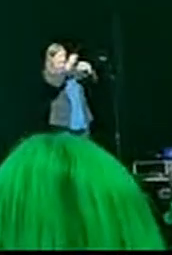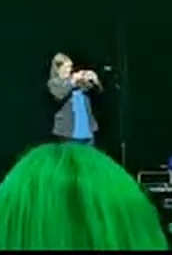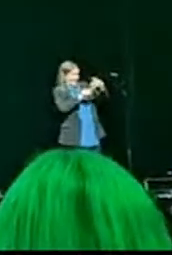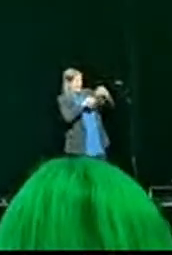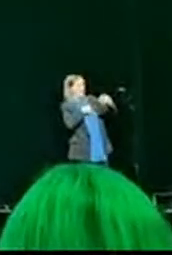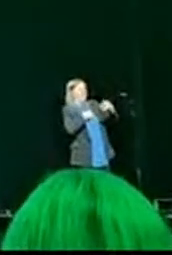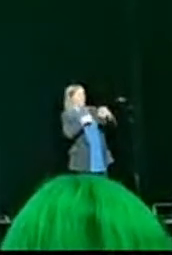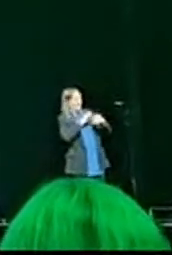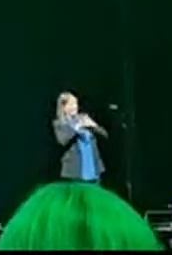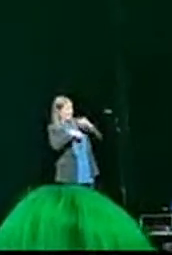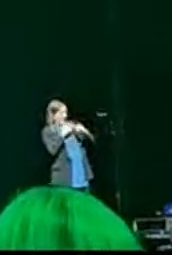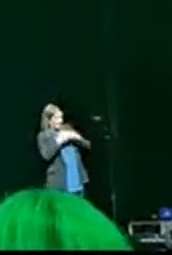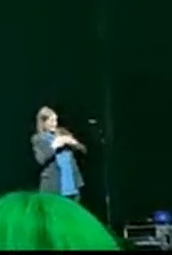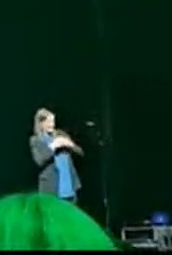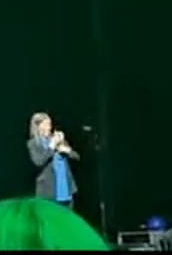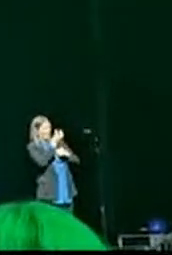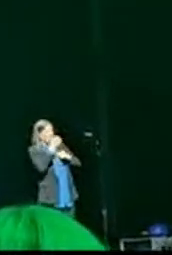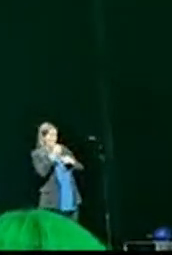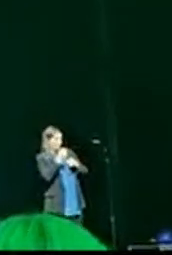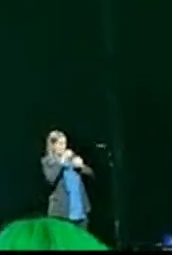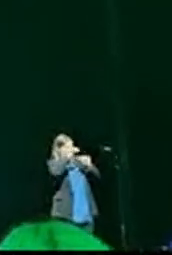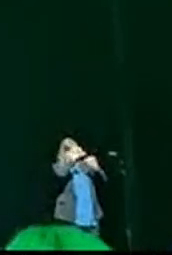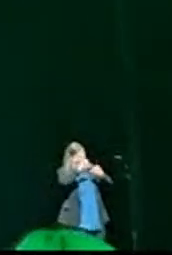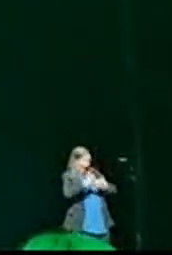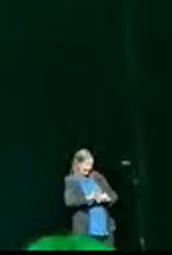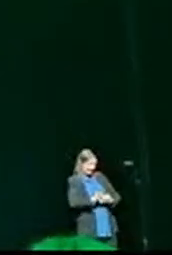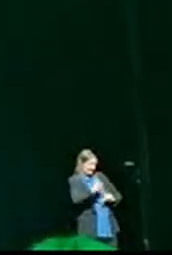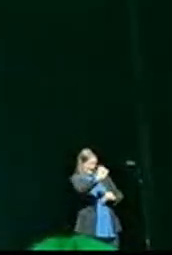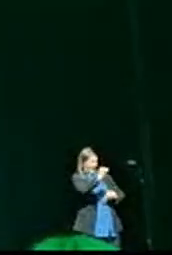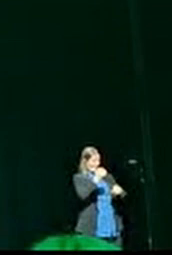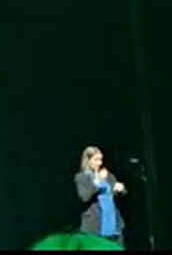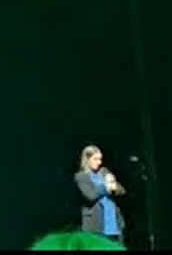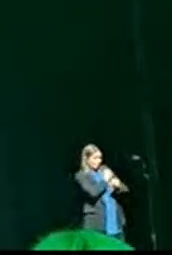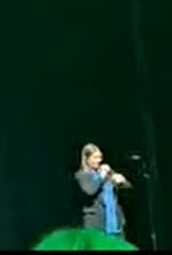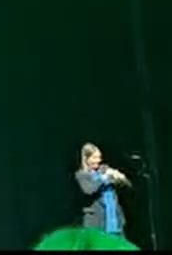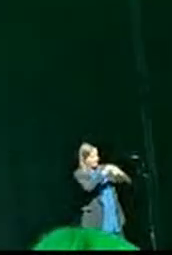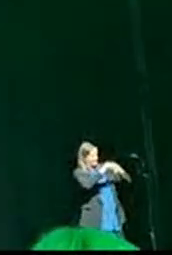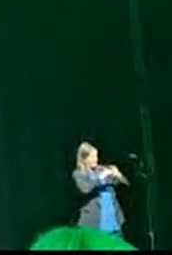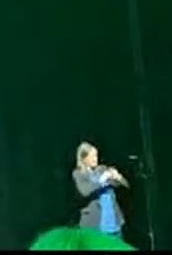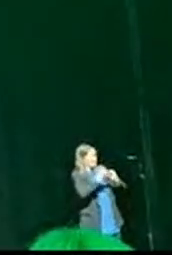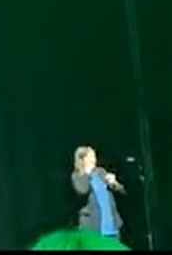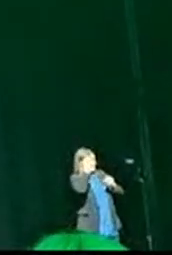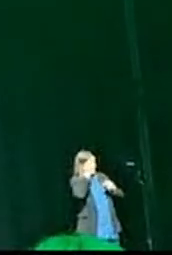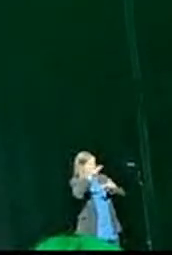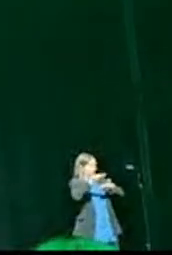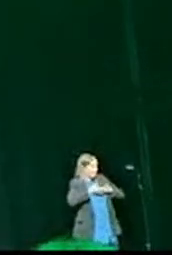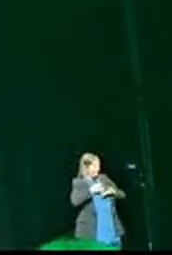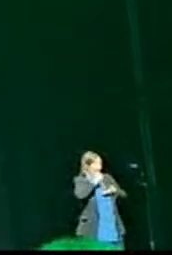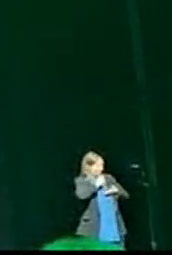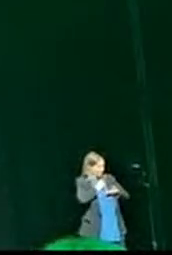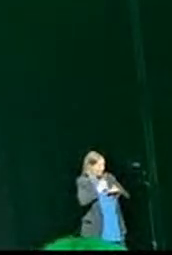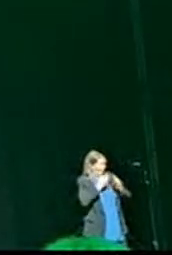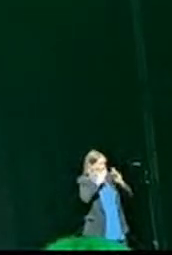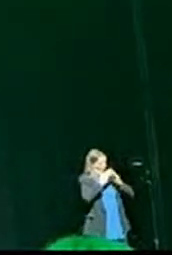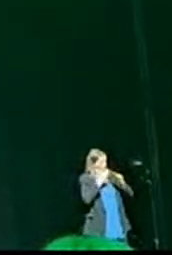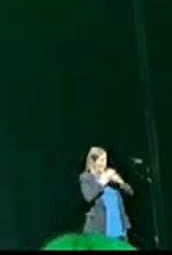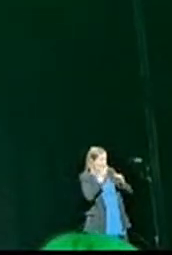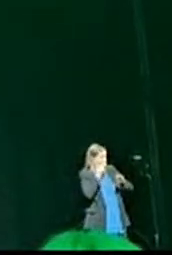the sign-off, there's about 40 lines of what they've done. Mm. You know, my mum gave me an ice cream, just got me home working on